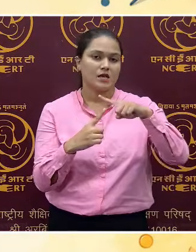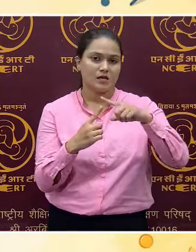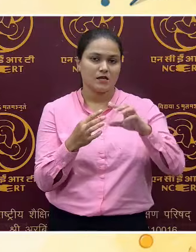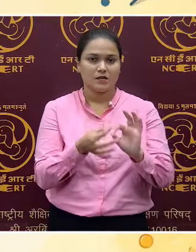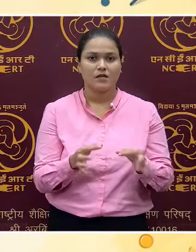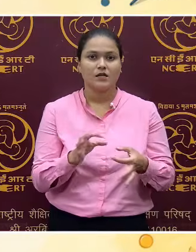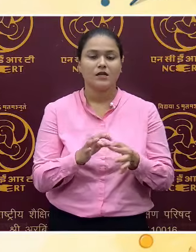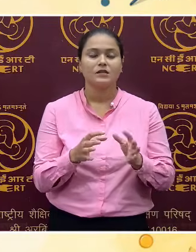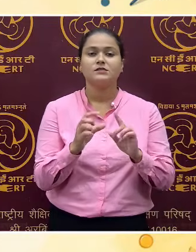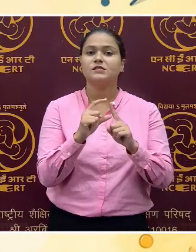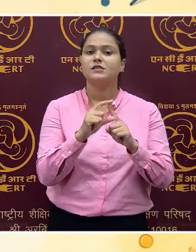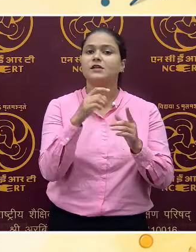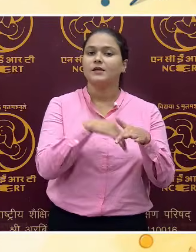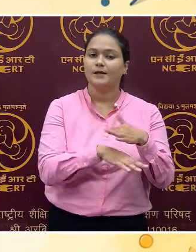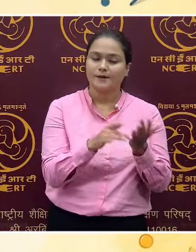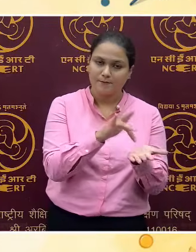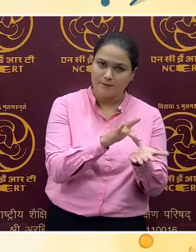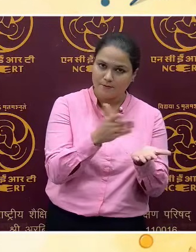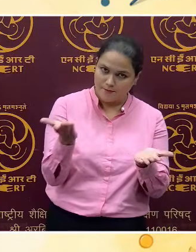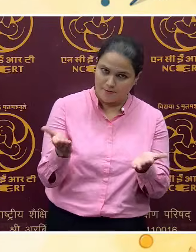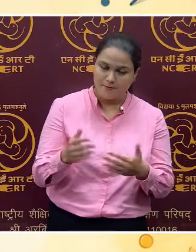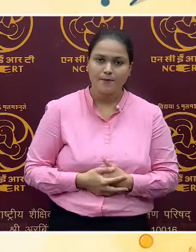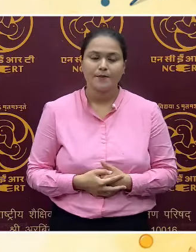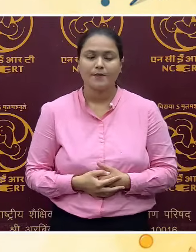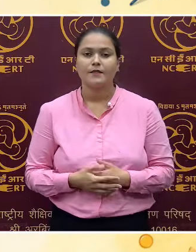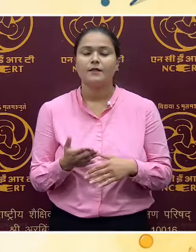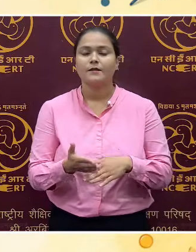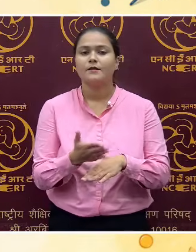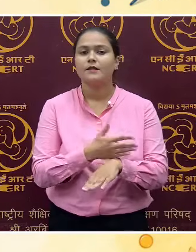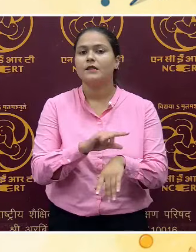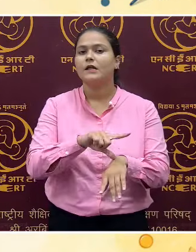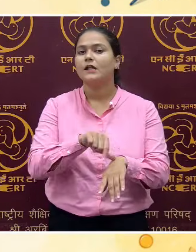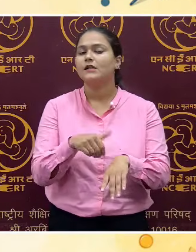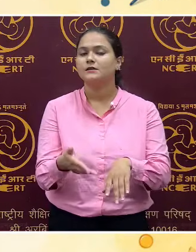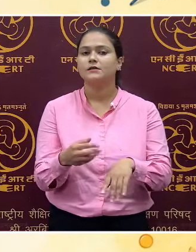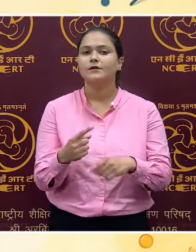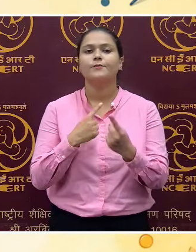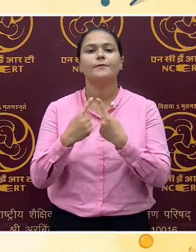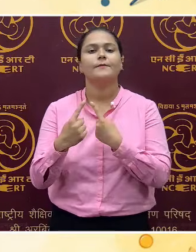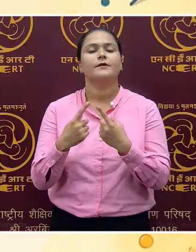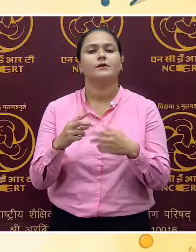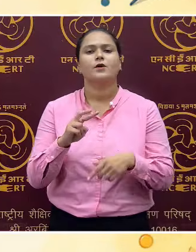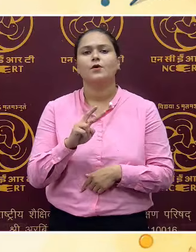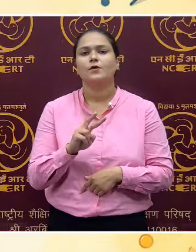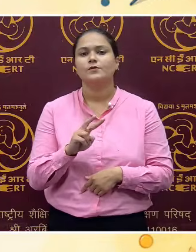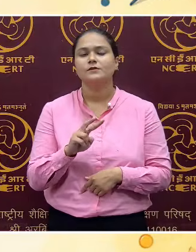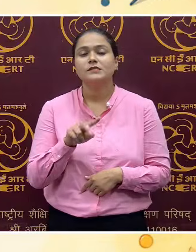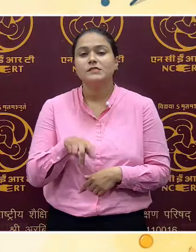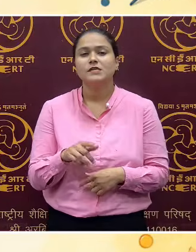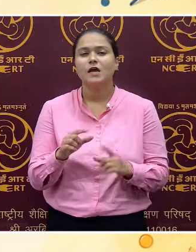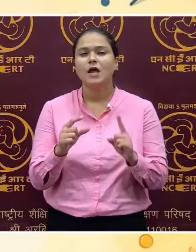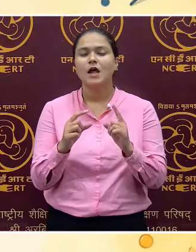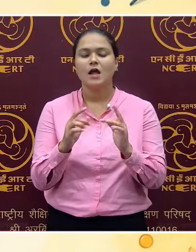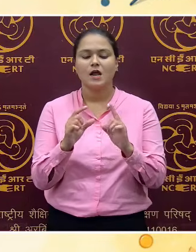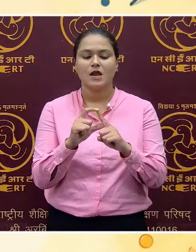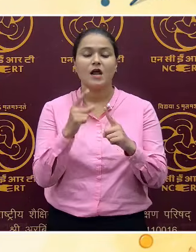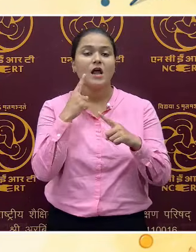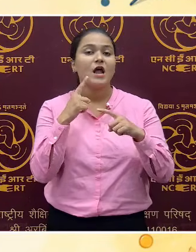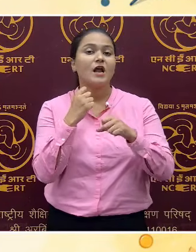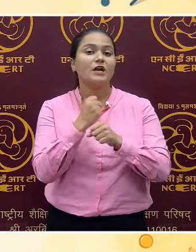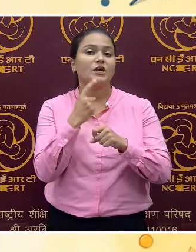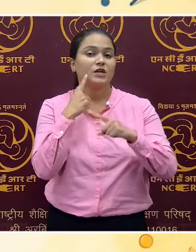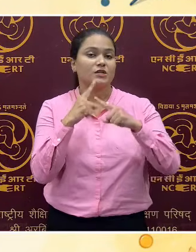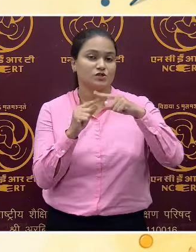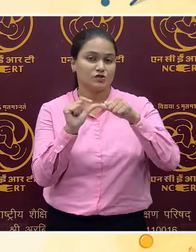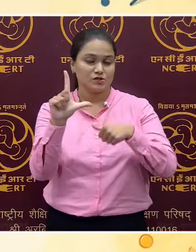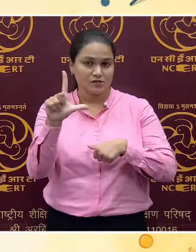NCERT New Delhi itself. So, without further ado, let's talk about virtual labs first. Let's understand this concept